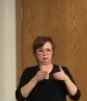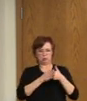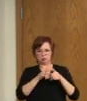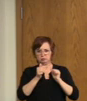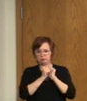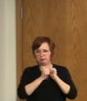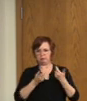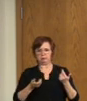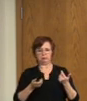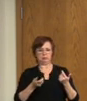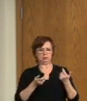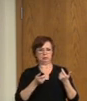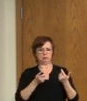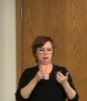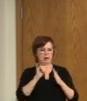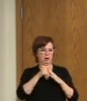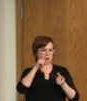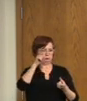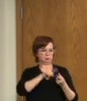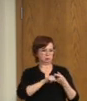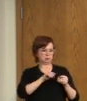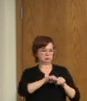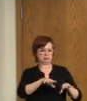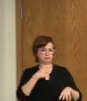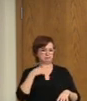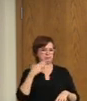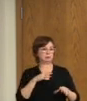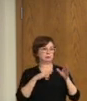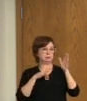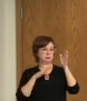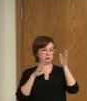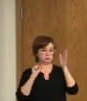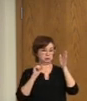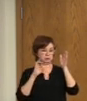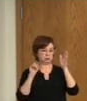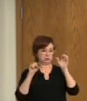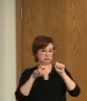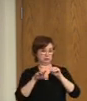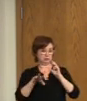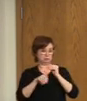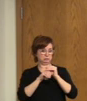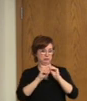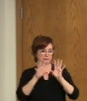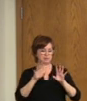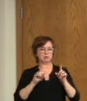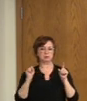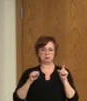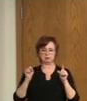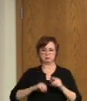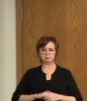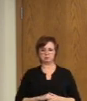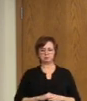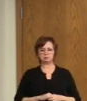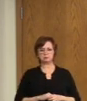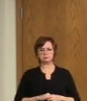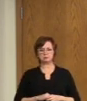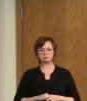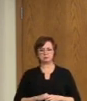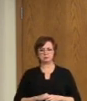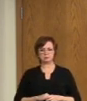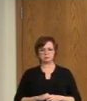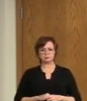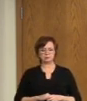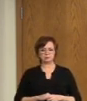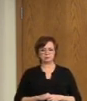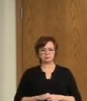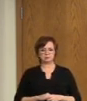Scott, I don't know if you have anything else on corrections, what we're doing with them? So I'd just add to what the minister said. I mean, as